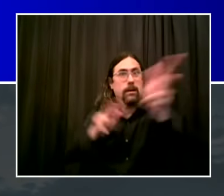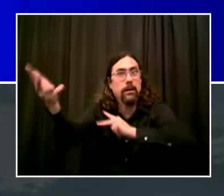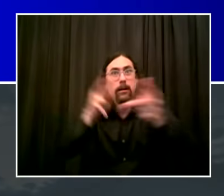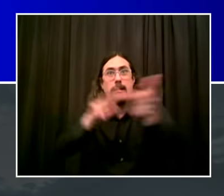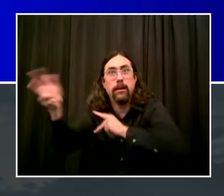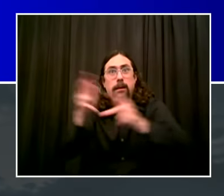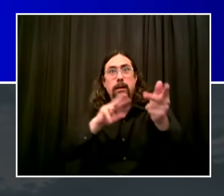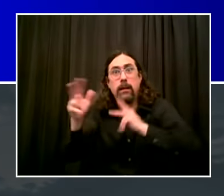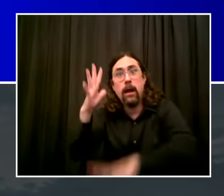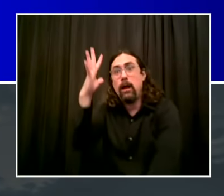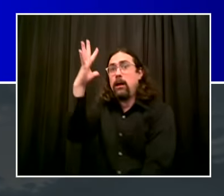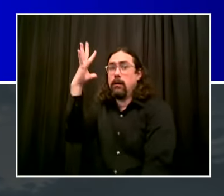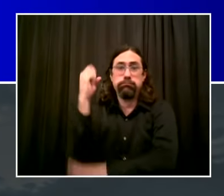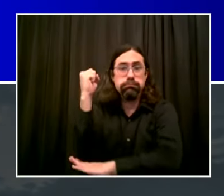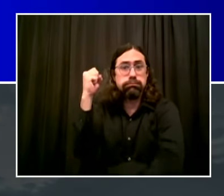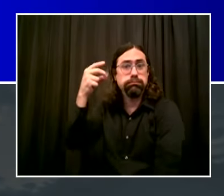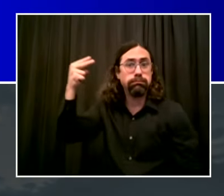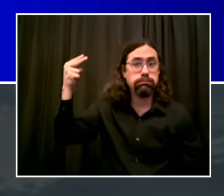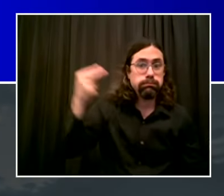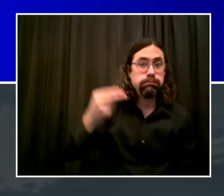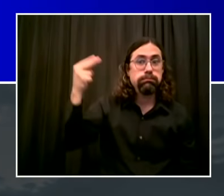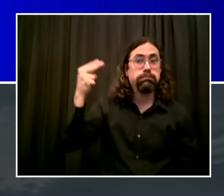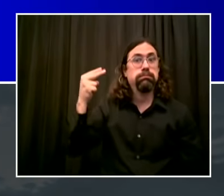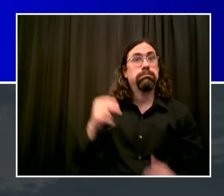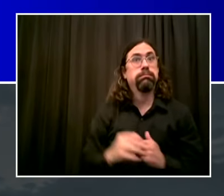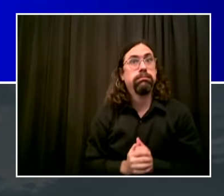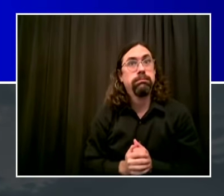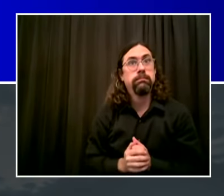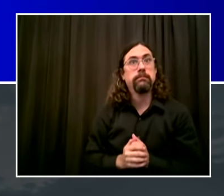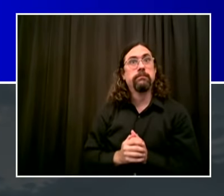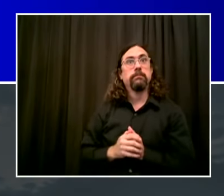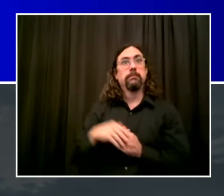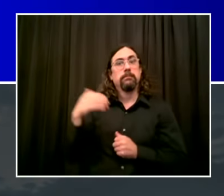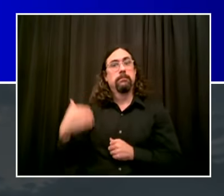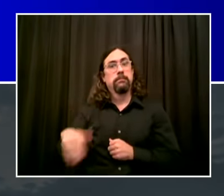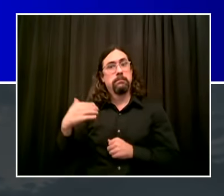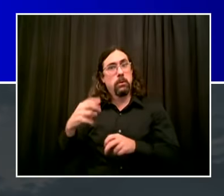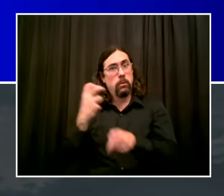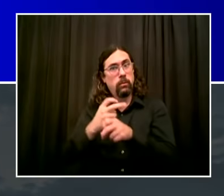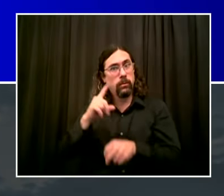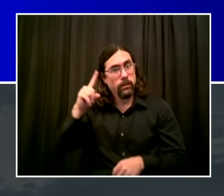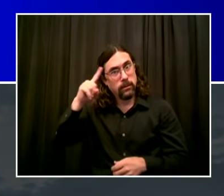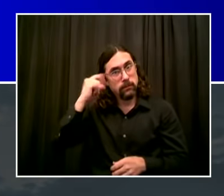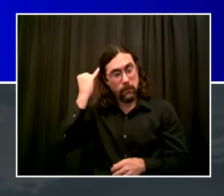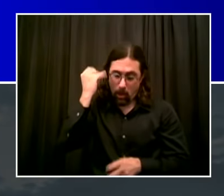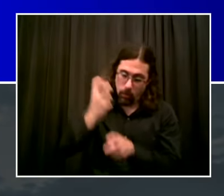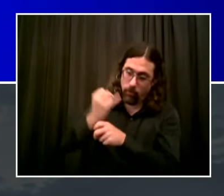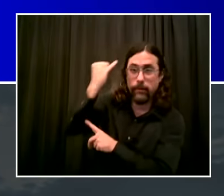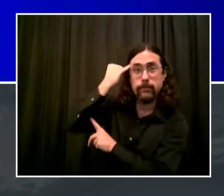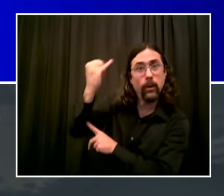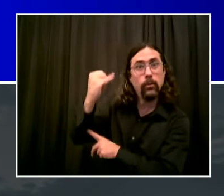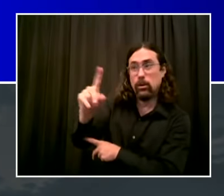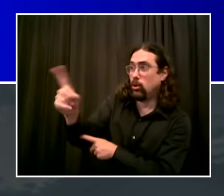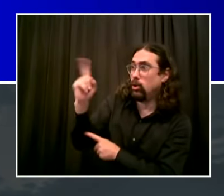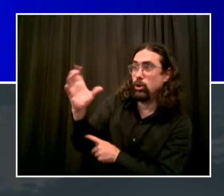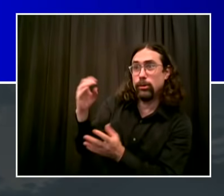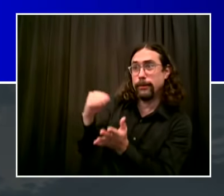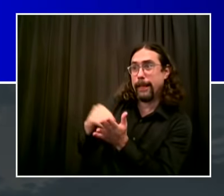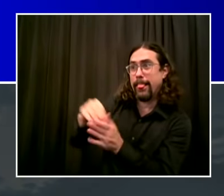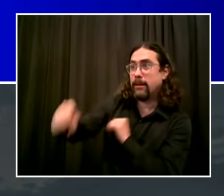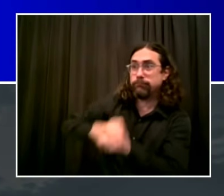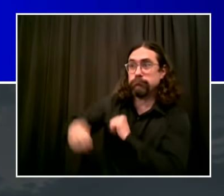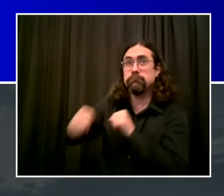This is a fantastic development, and also the 1,000th City Bike station installed. So City